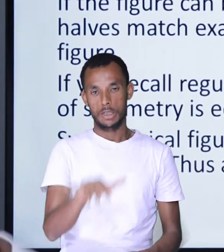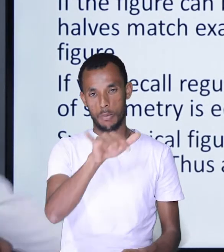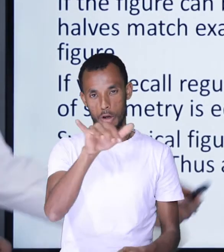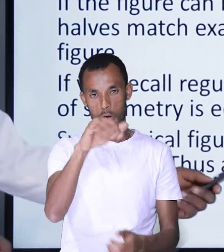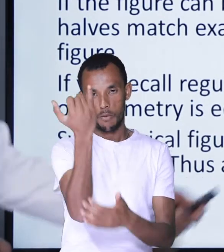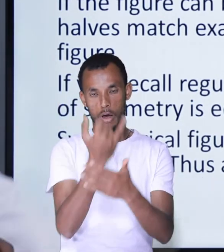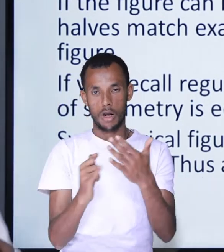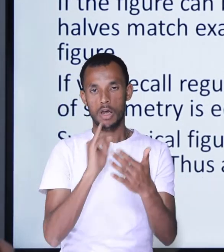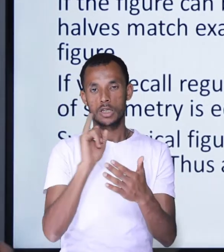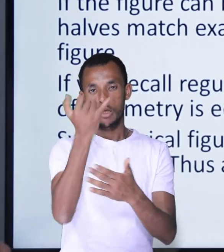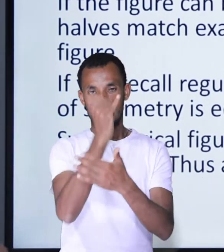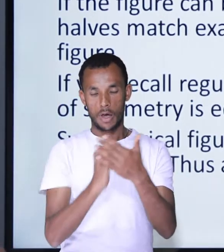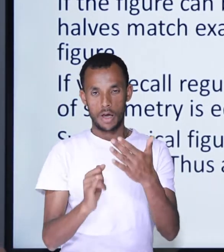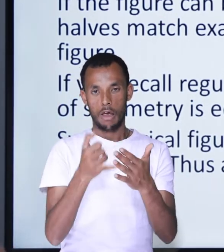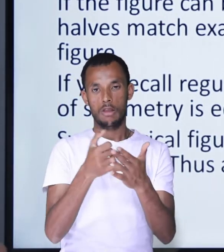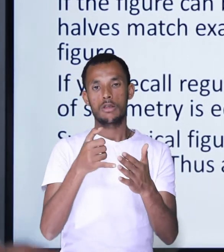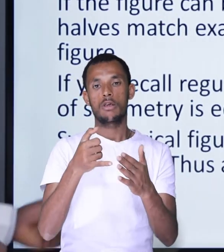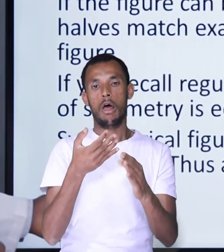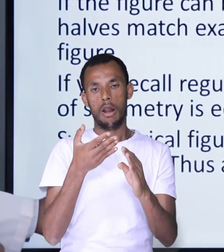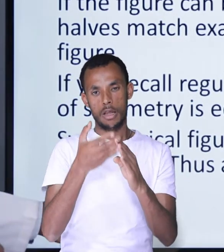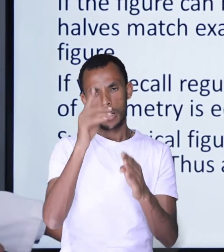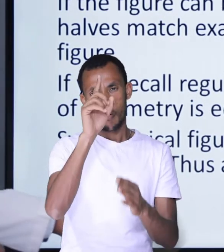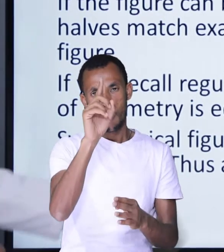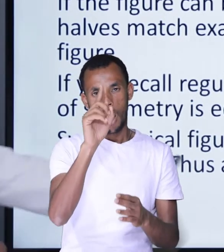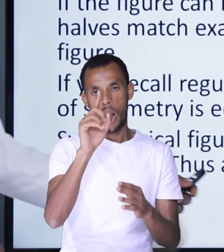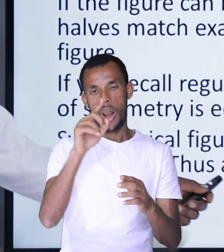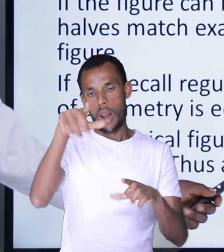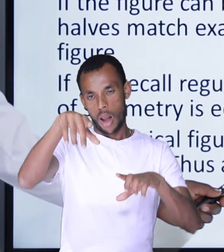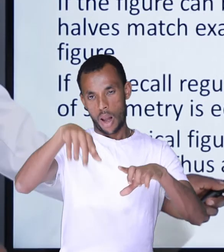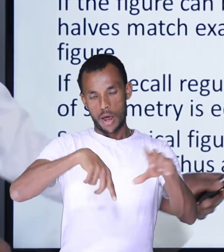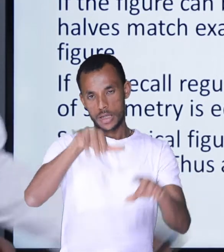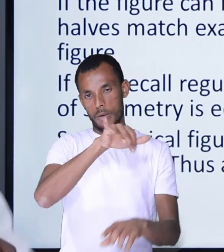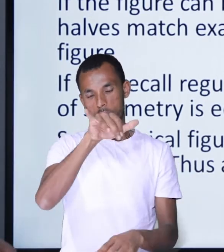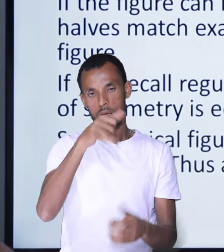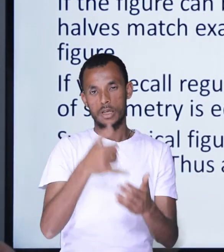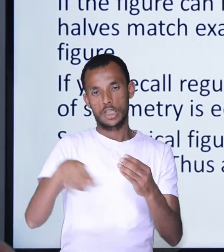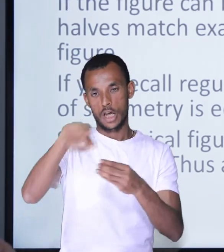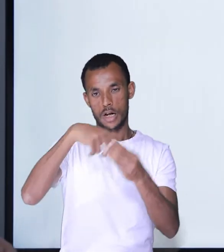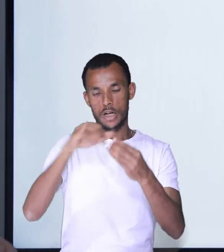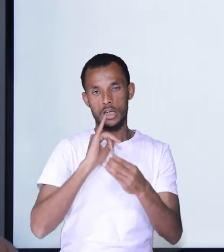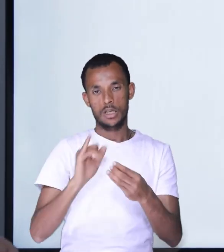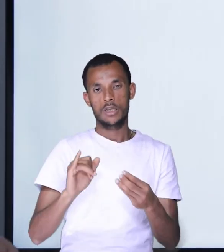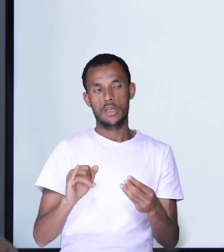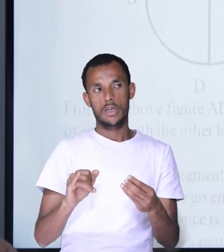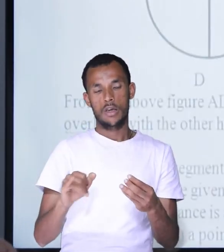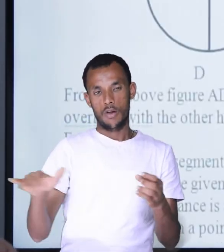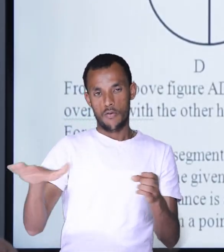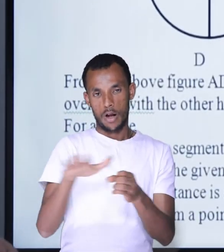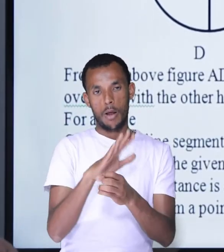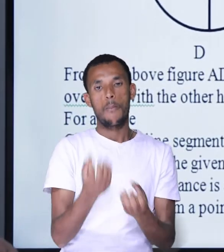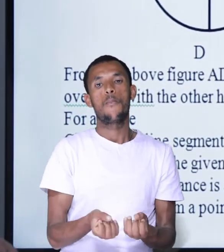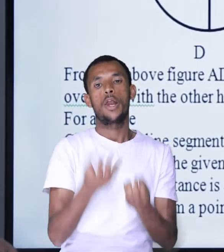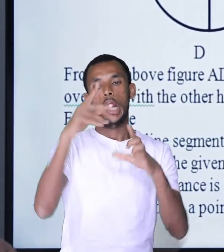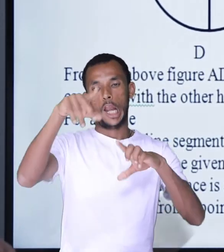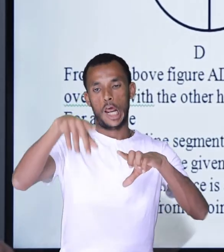Symmetrical figure is the figure that has at least one line of symmetry. Thus, circle has infinitely many lines